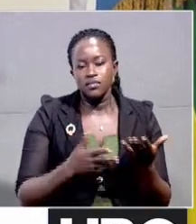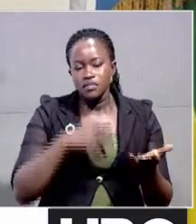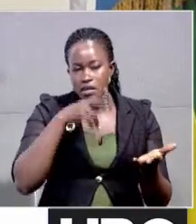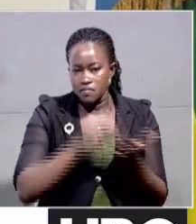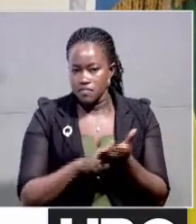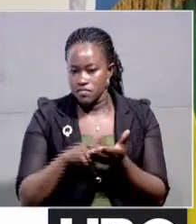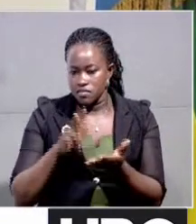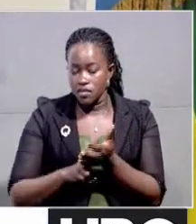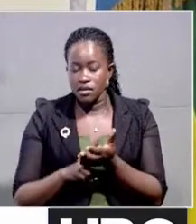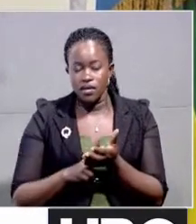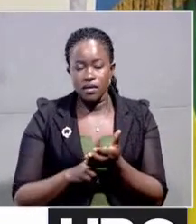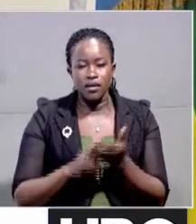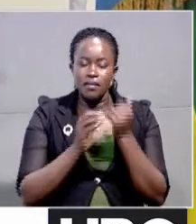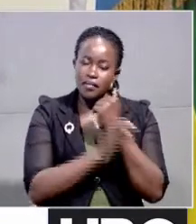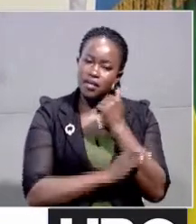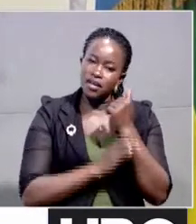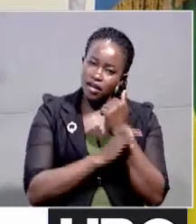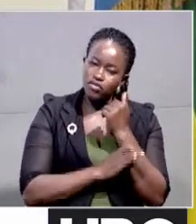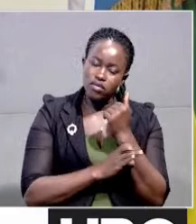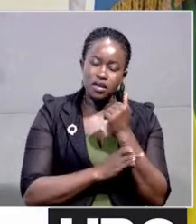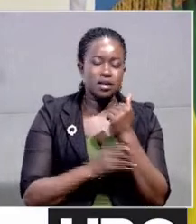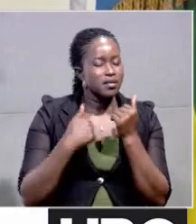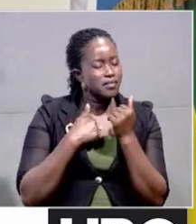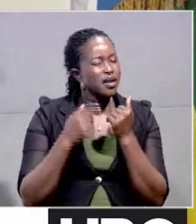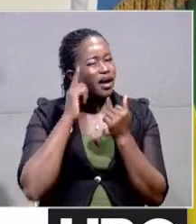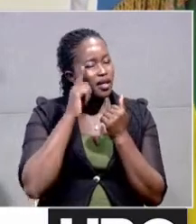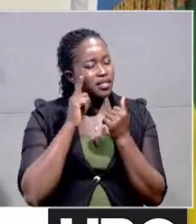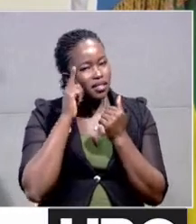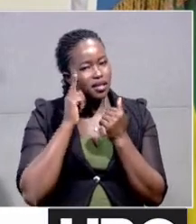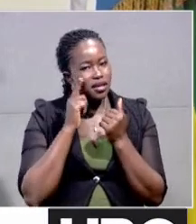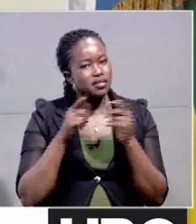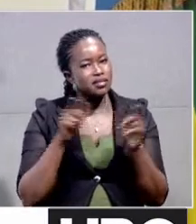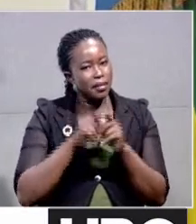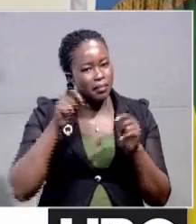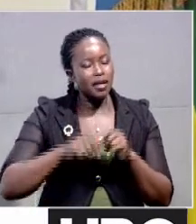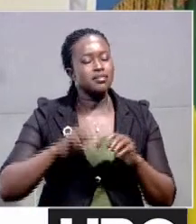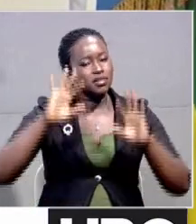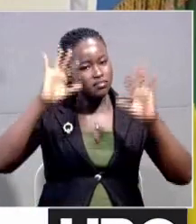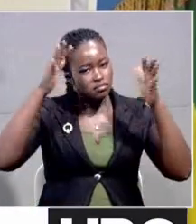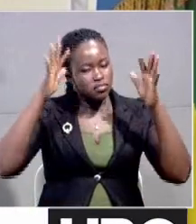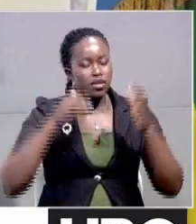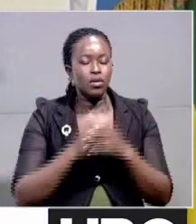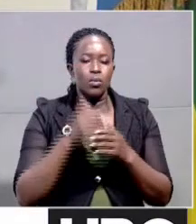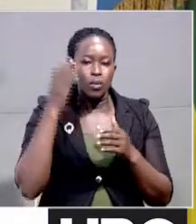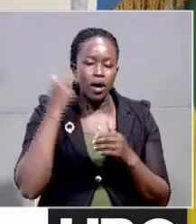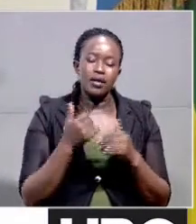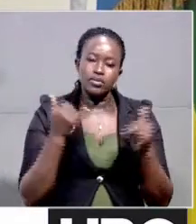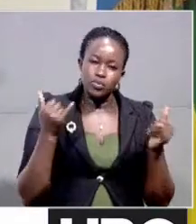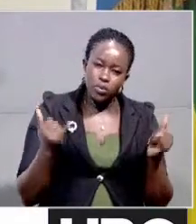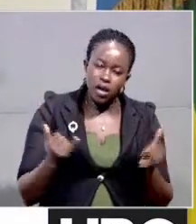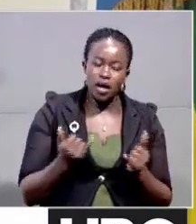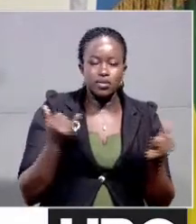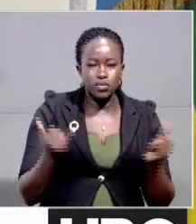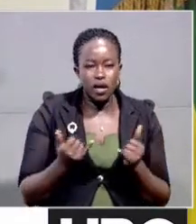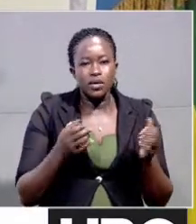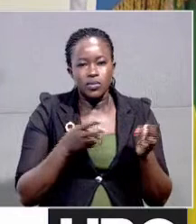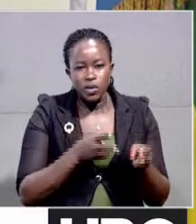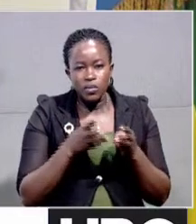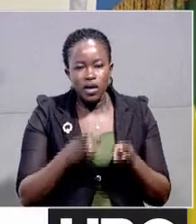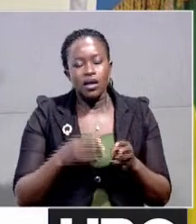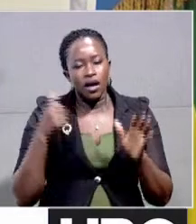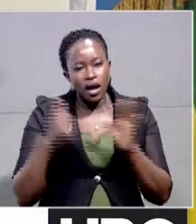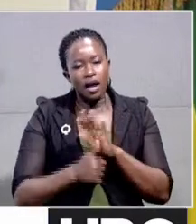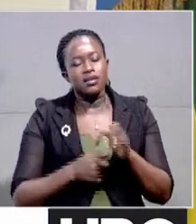by the country, I think we should be appreciated for struggling under these very